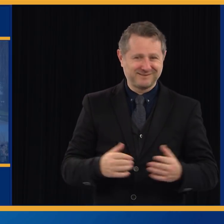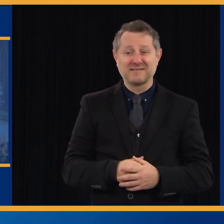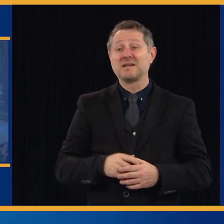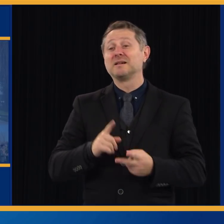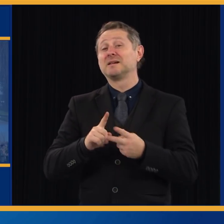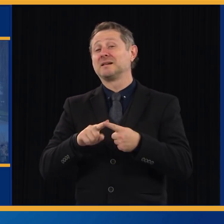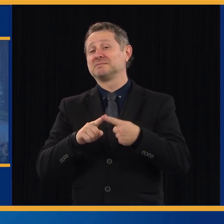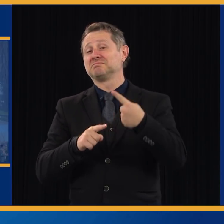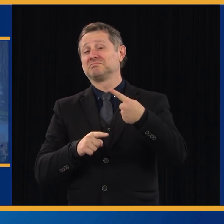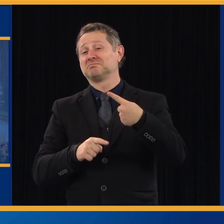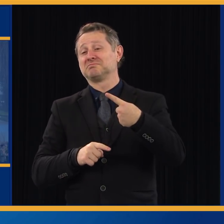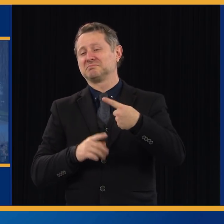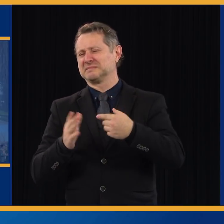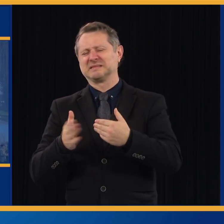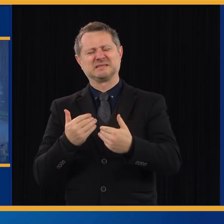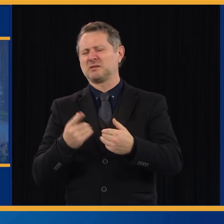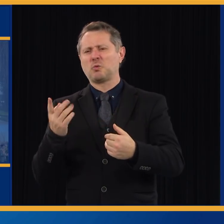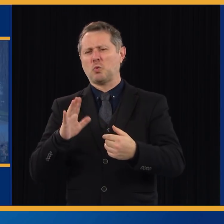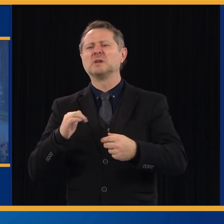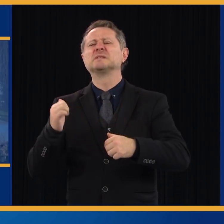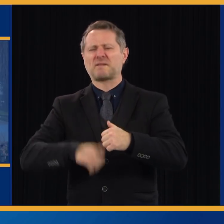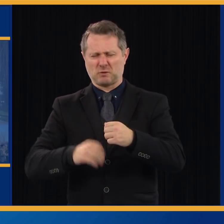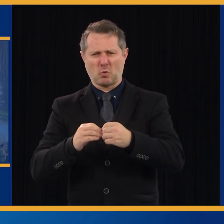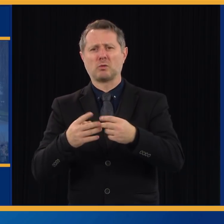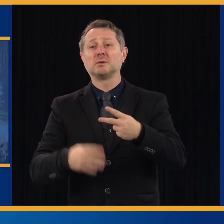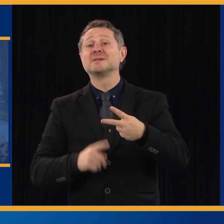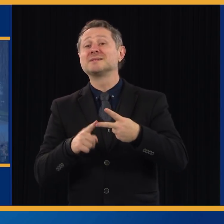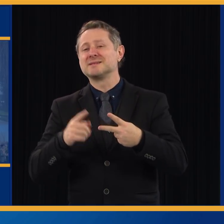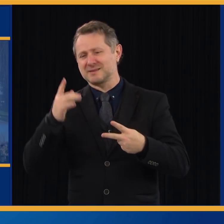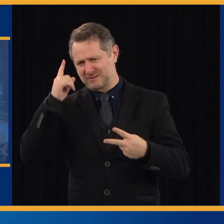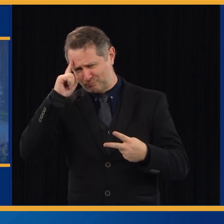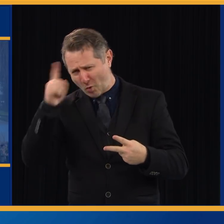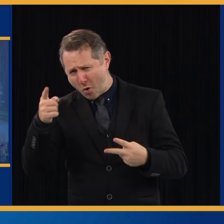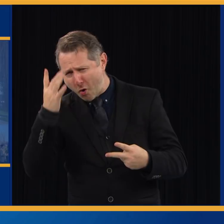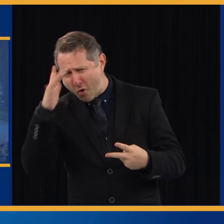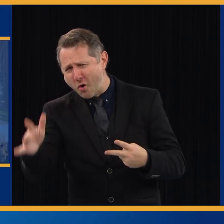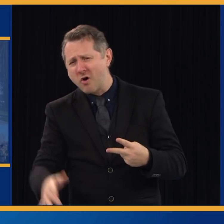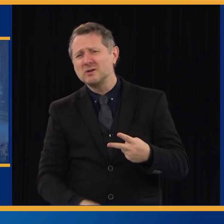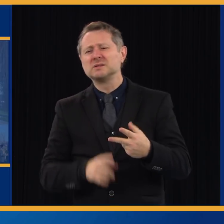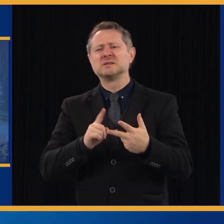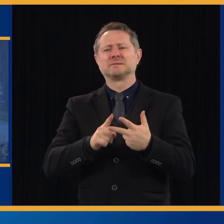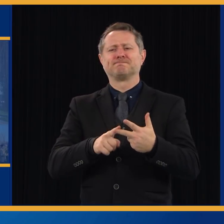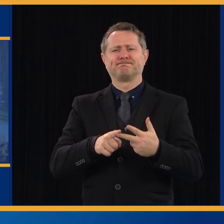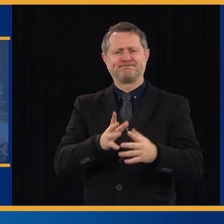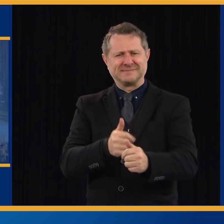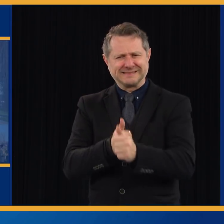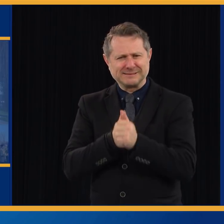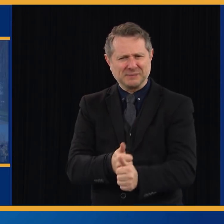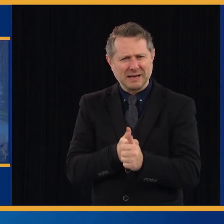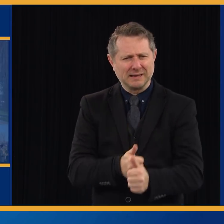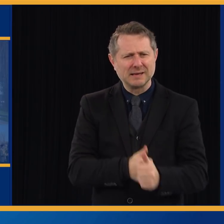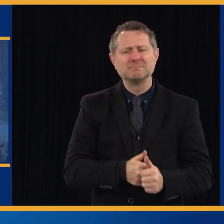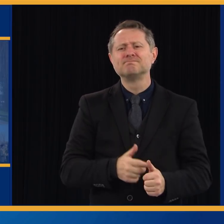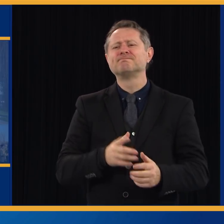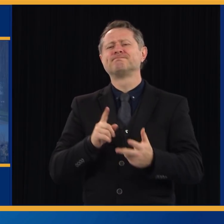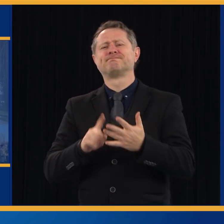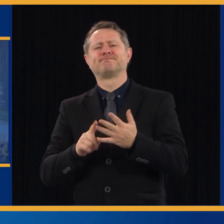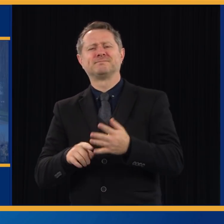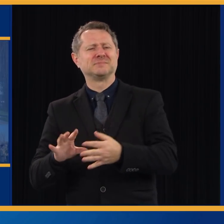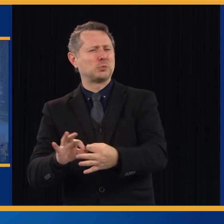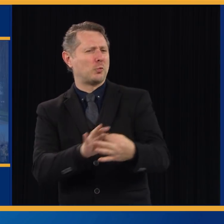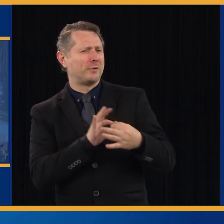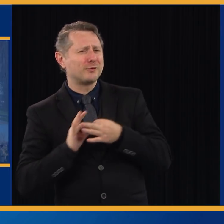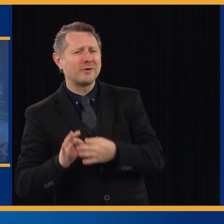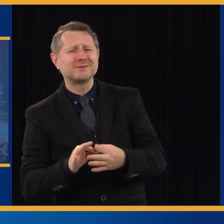tough. It's hard to be smart and disciplined and unified and loving. That's what's harder than